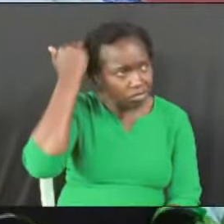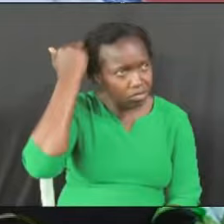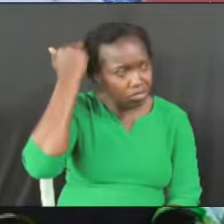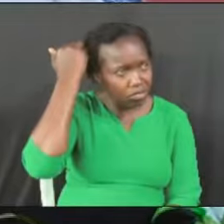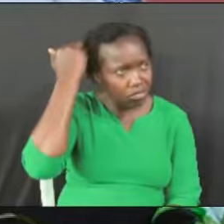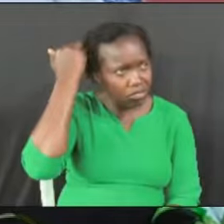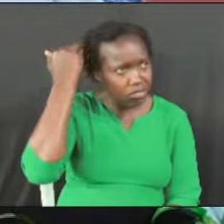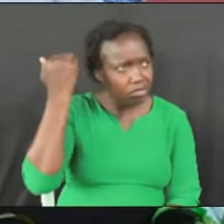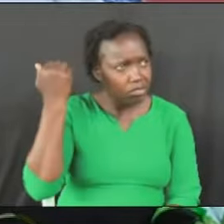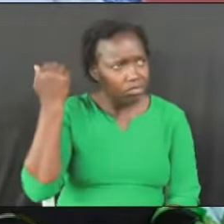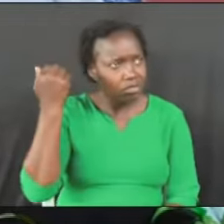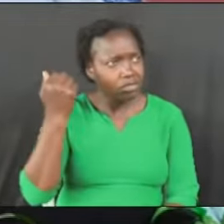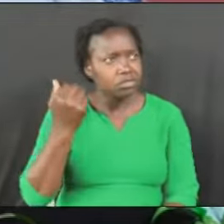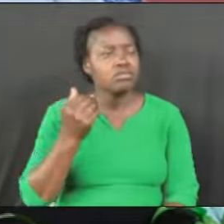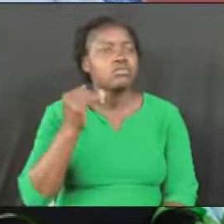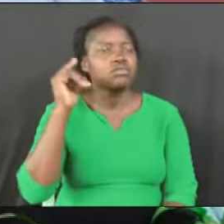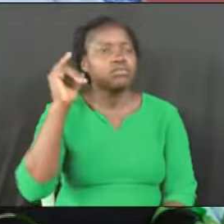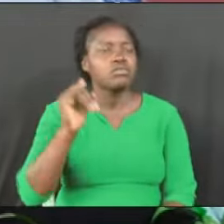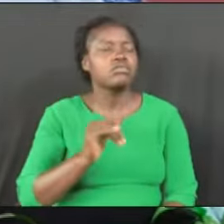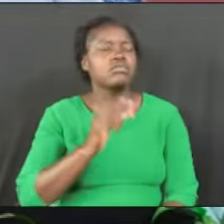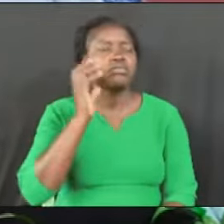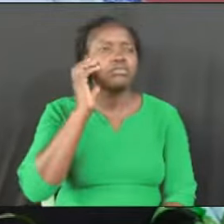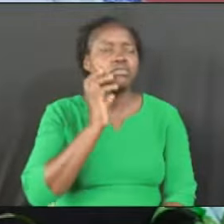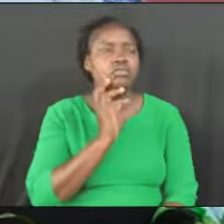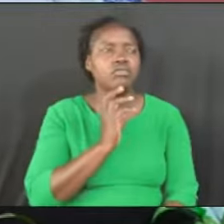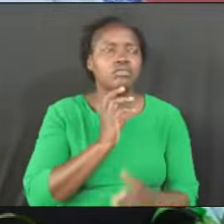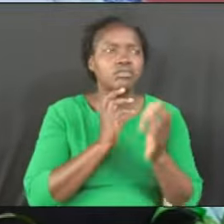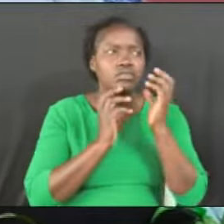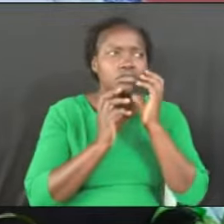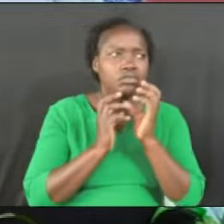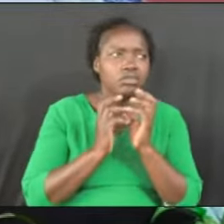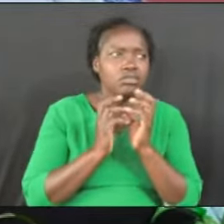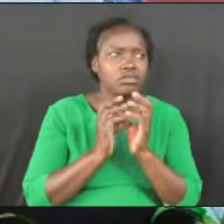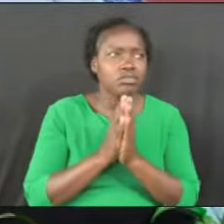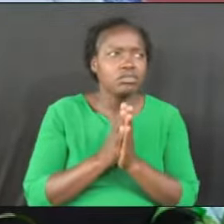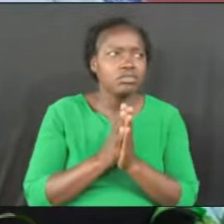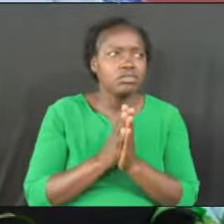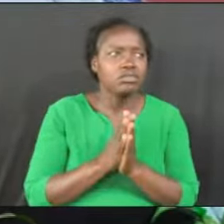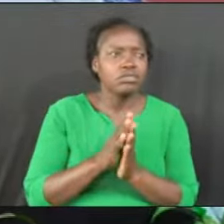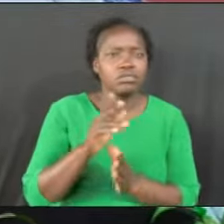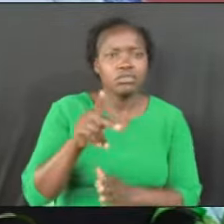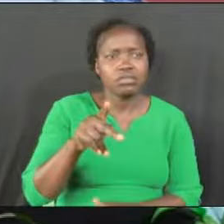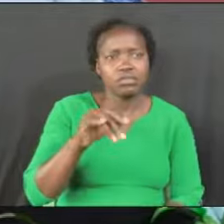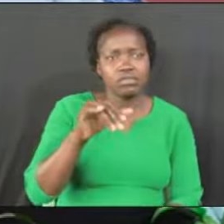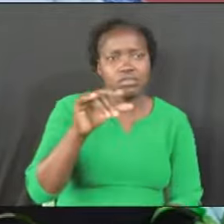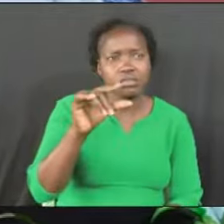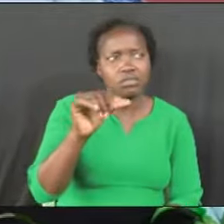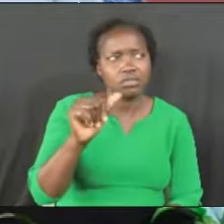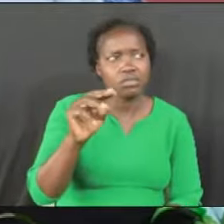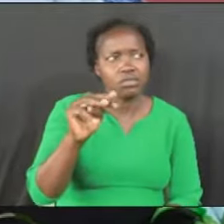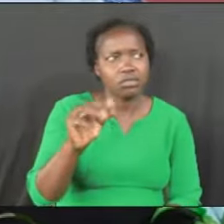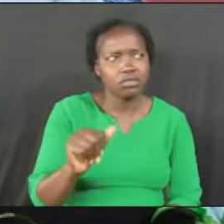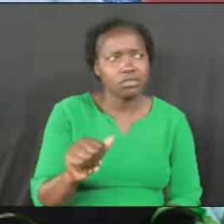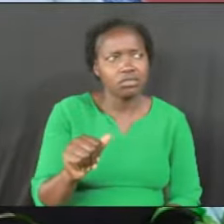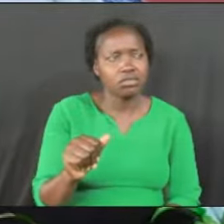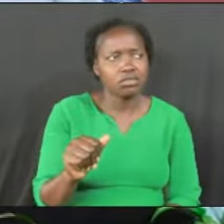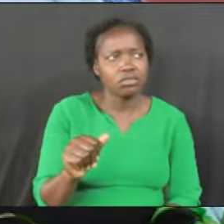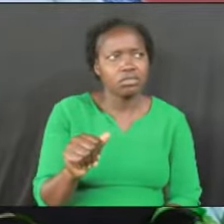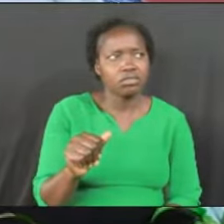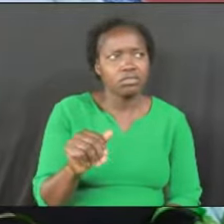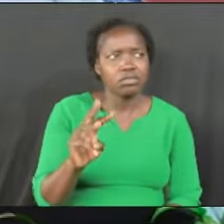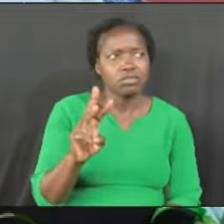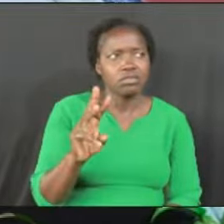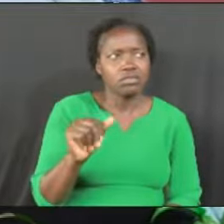orators. Jomo Kenyatta, great orator. P.O. Gama Pinto, great orator.